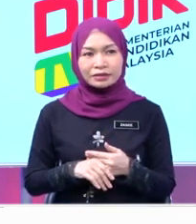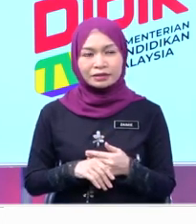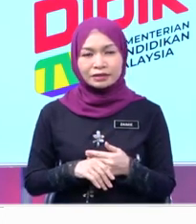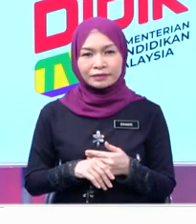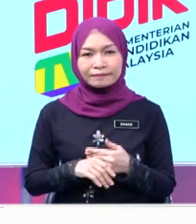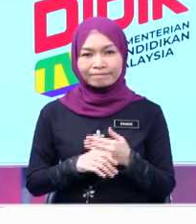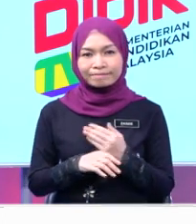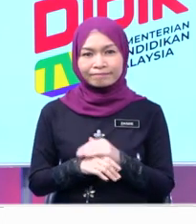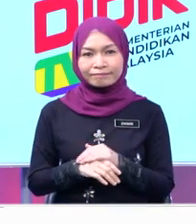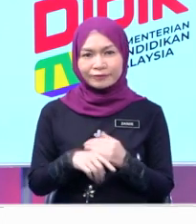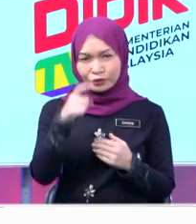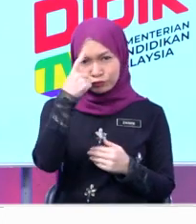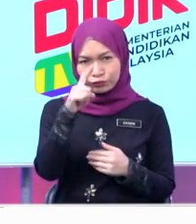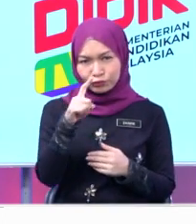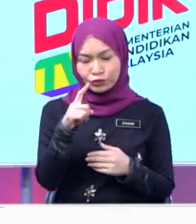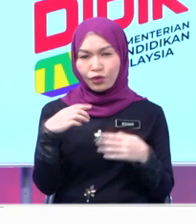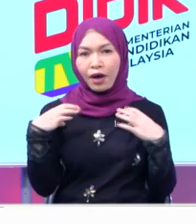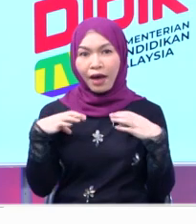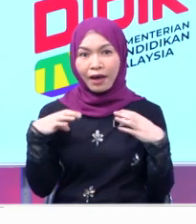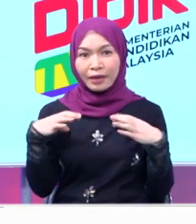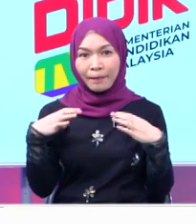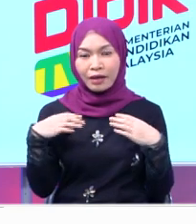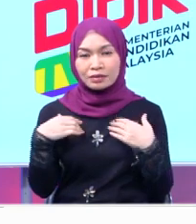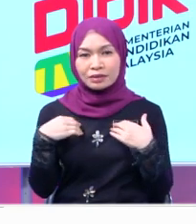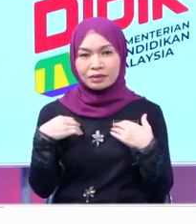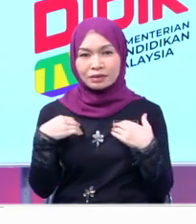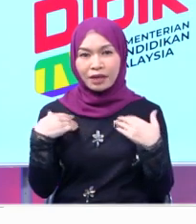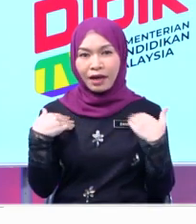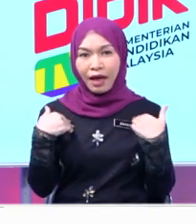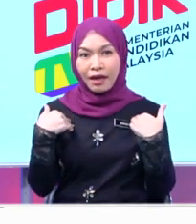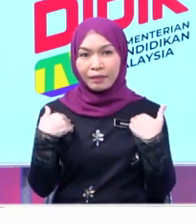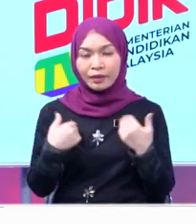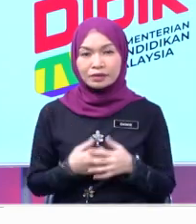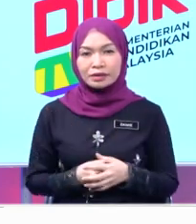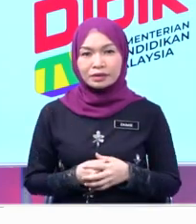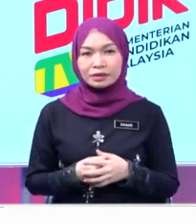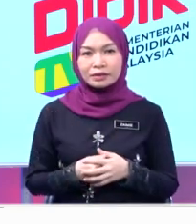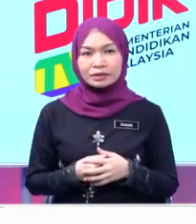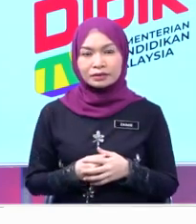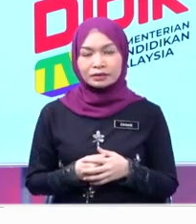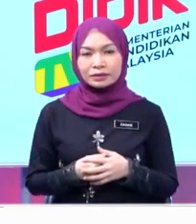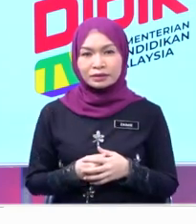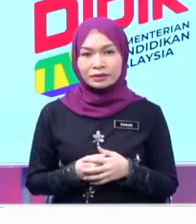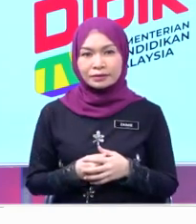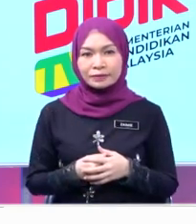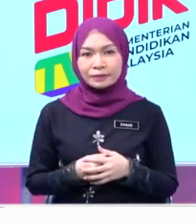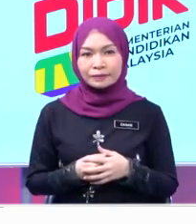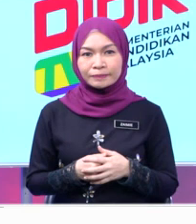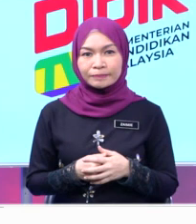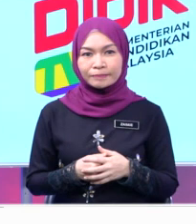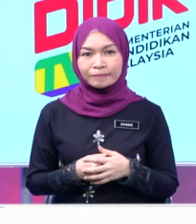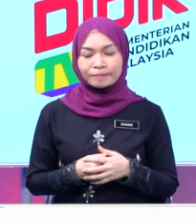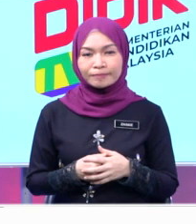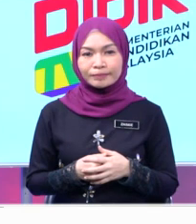relate to not using plastic bags in shops? Remember, the second point was not using